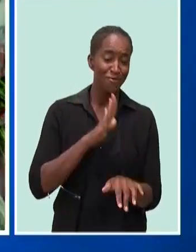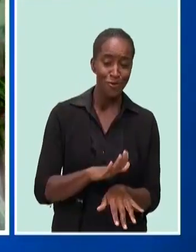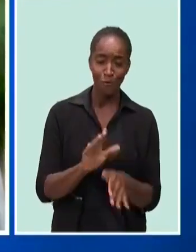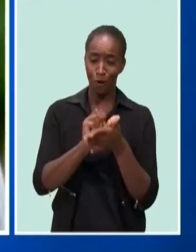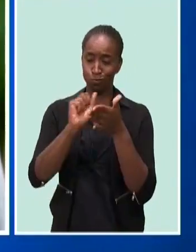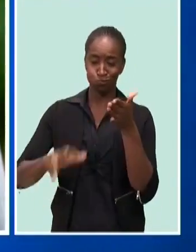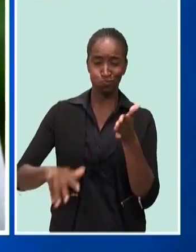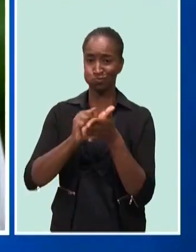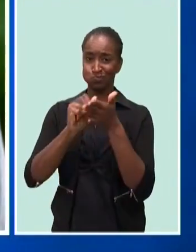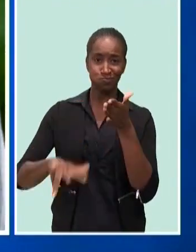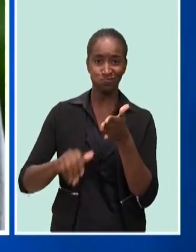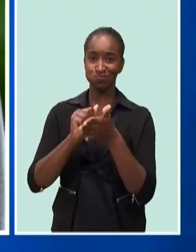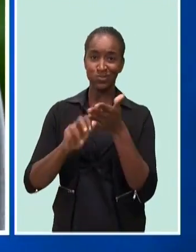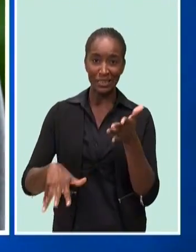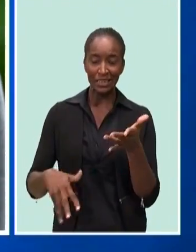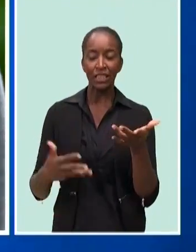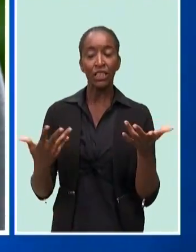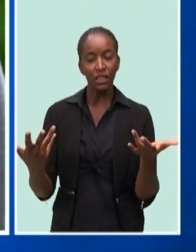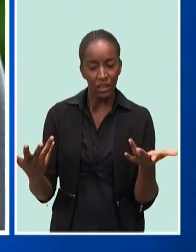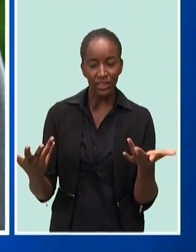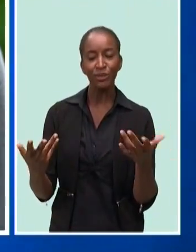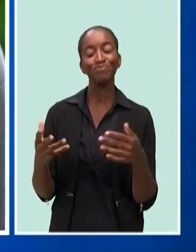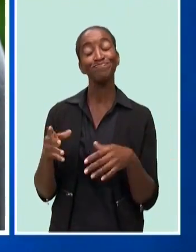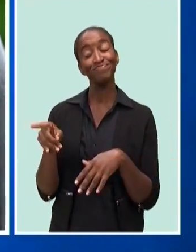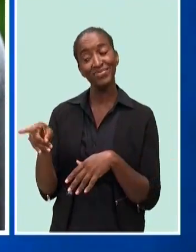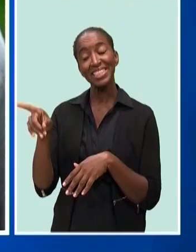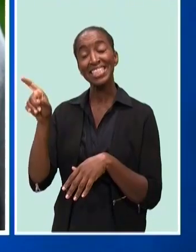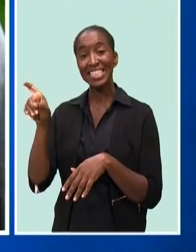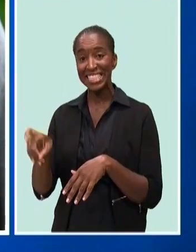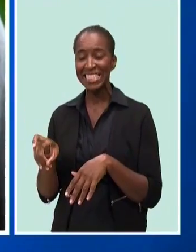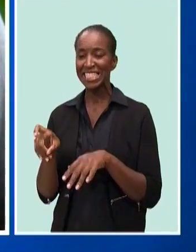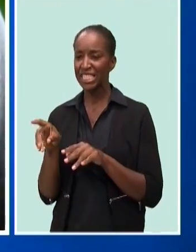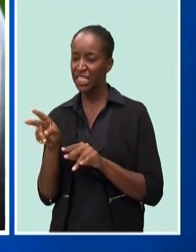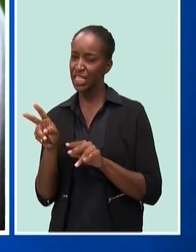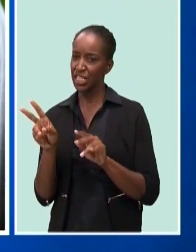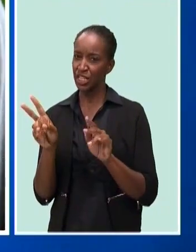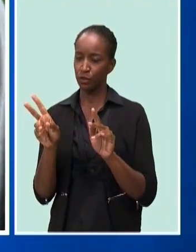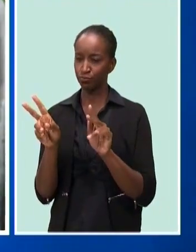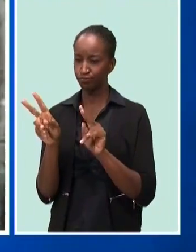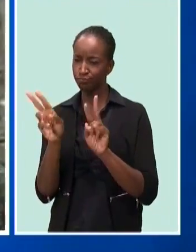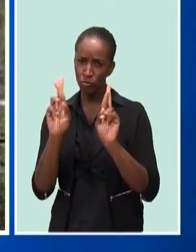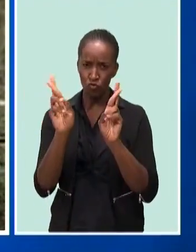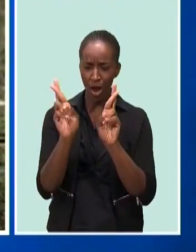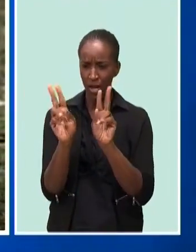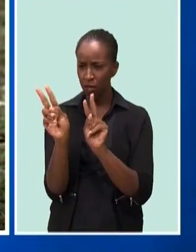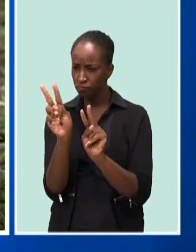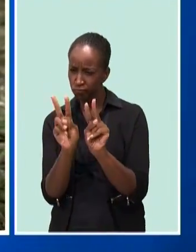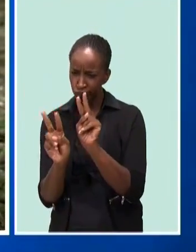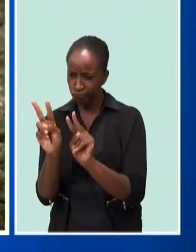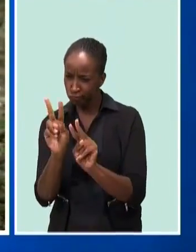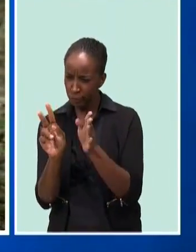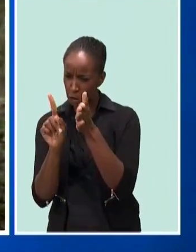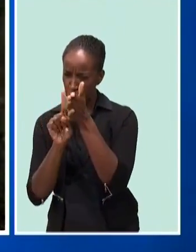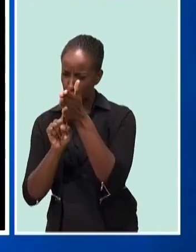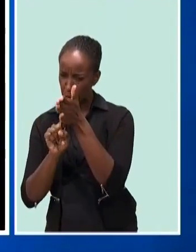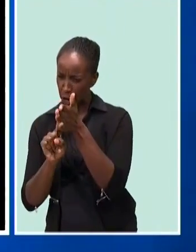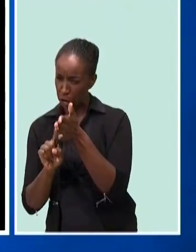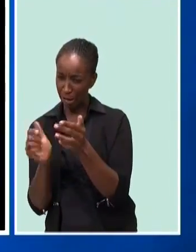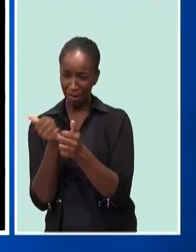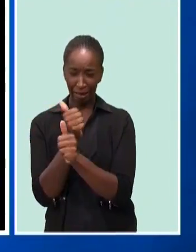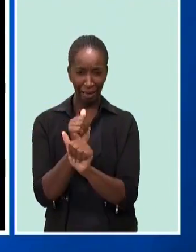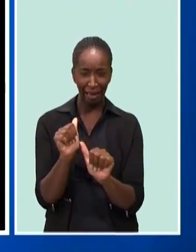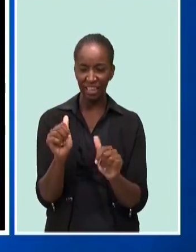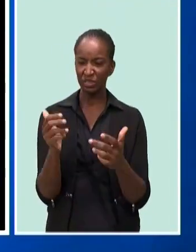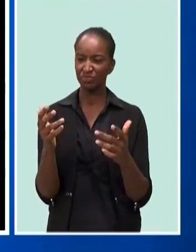to stop the spread of hate speech and white nationalist content before it even filters down to people, maybe